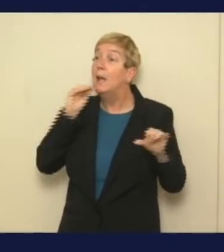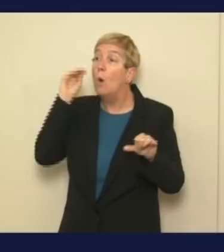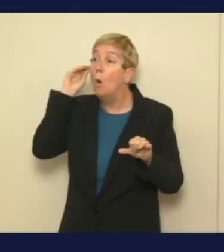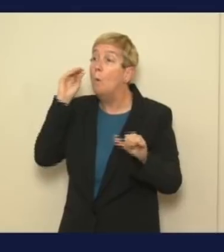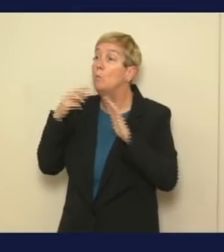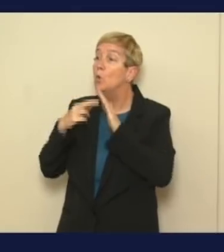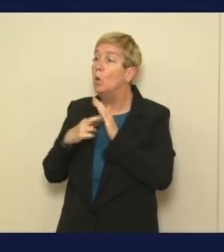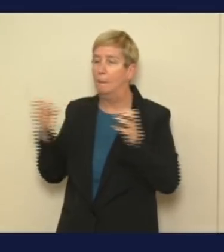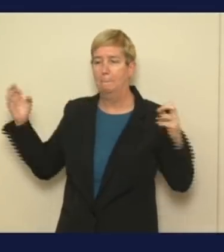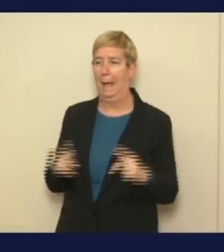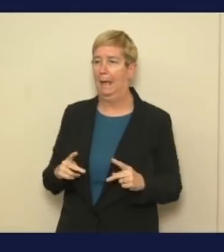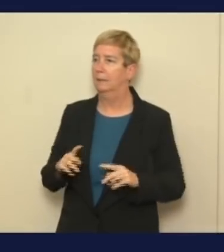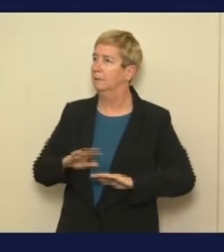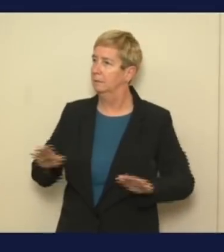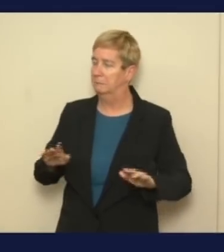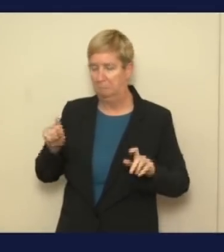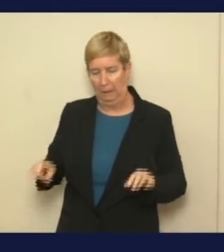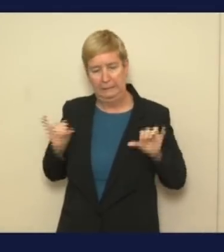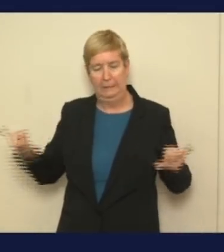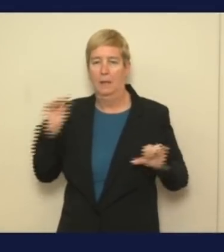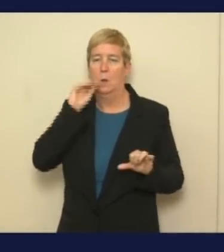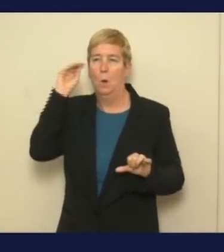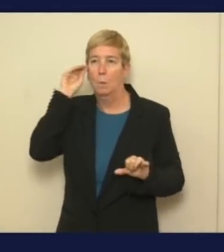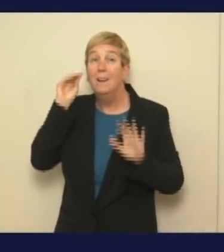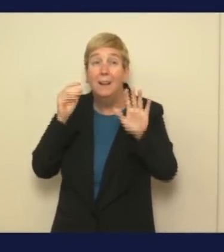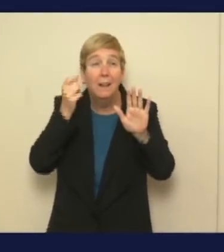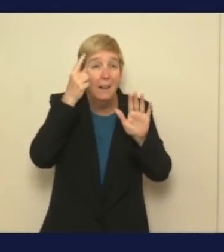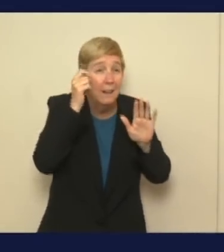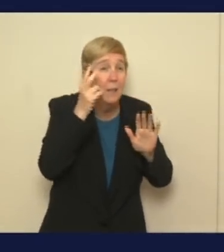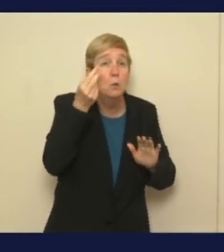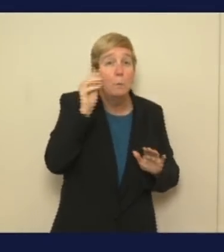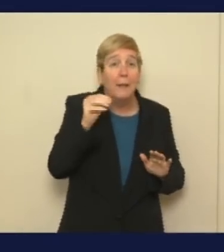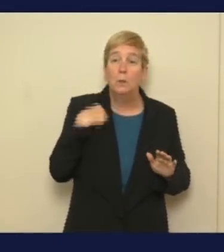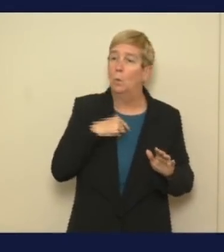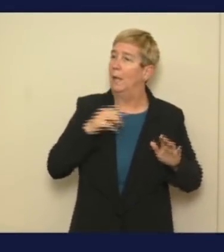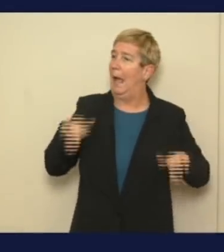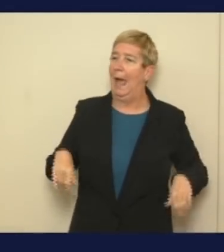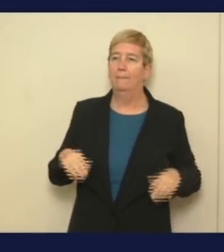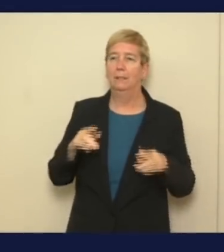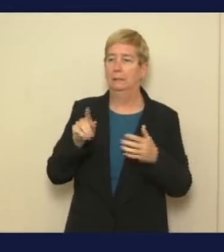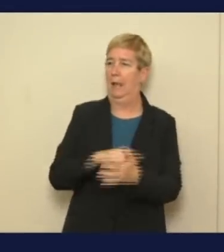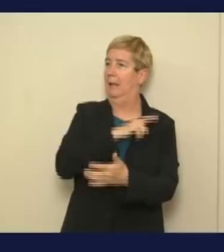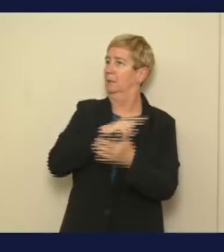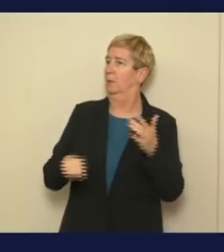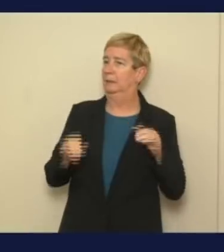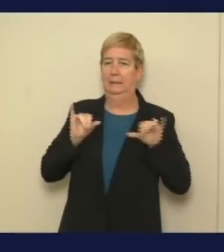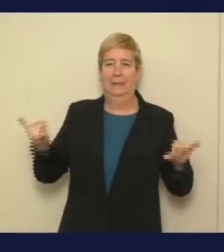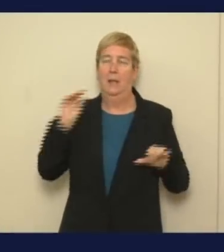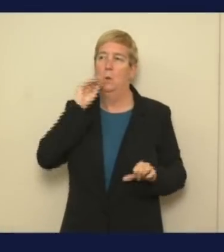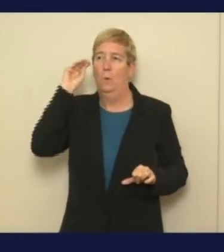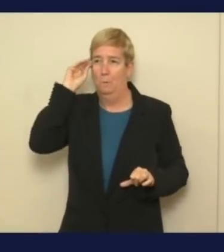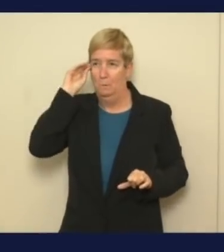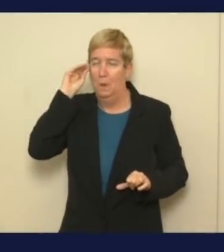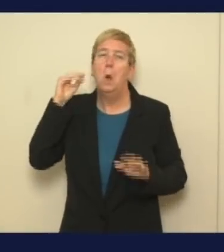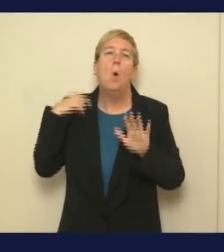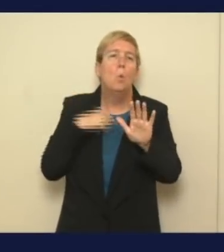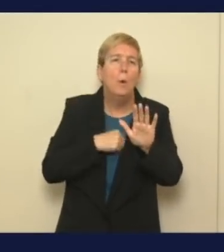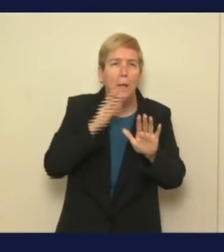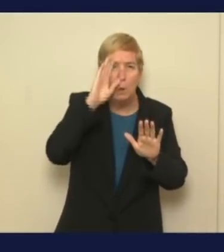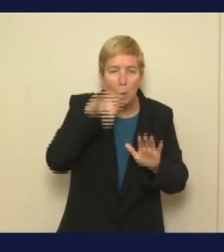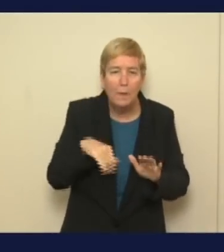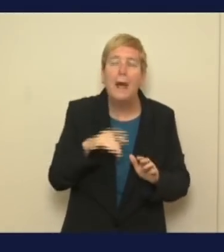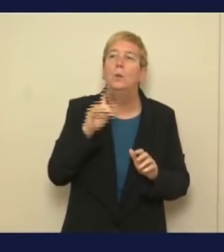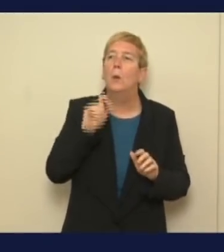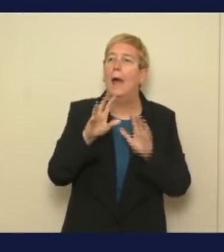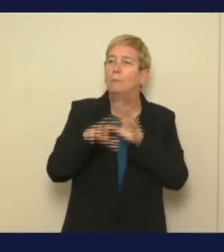stay at home. Now, I want to remind New Mexicans, we haven't lifted a stay-at-home order. We're clear that you have to get out, that some folks are now